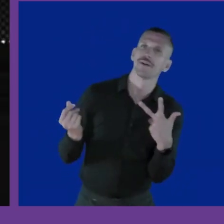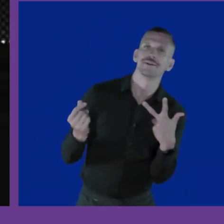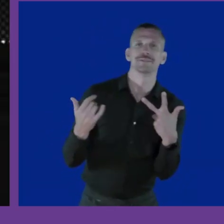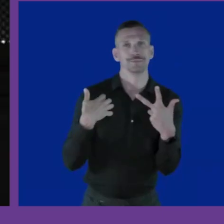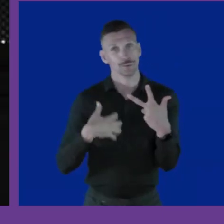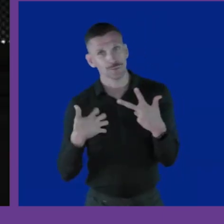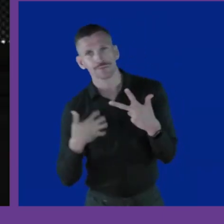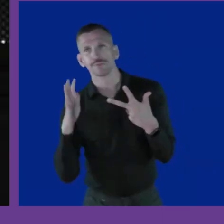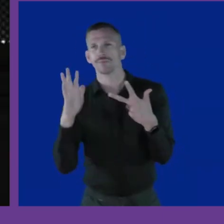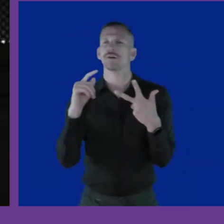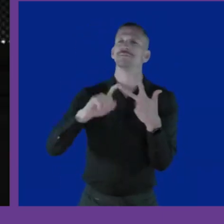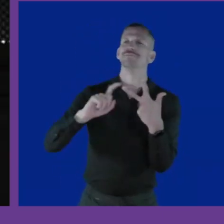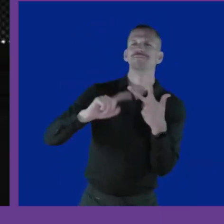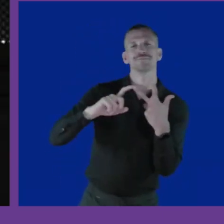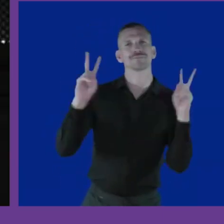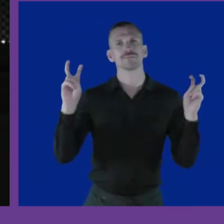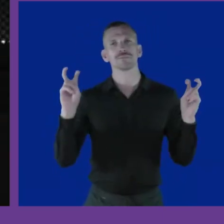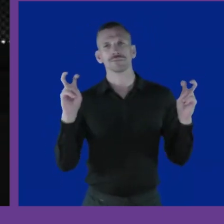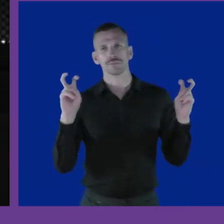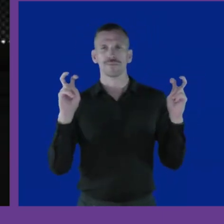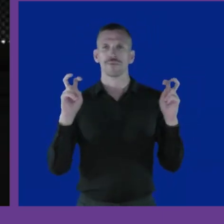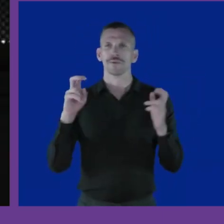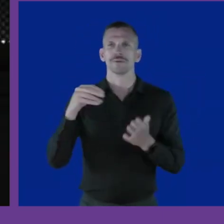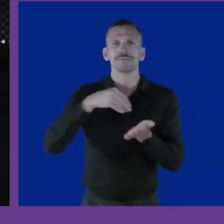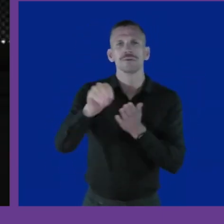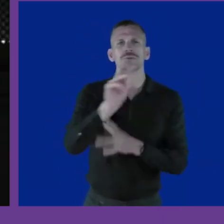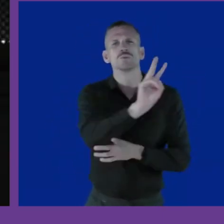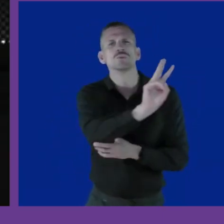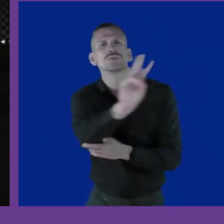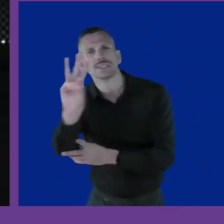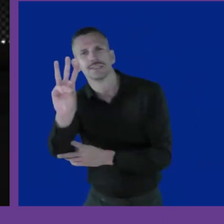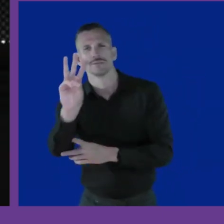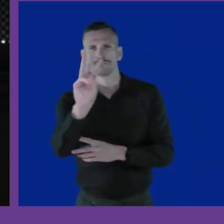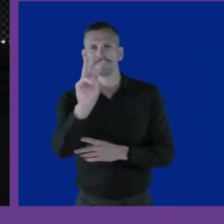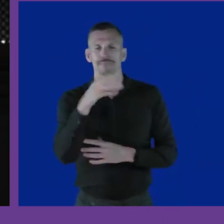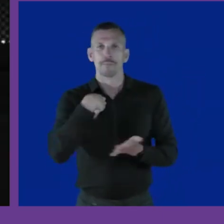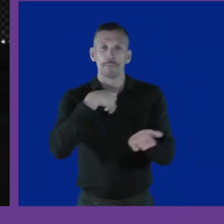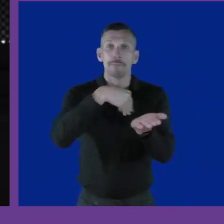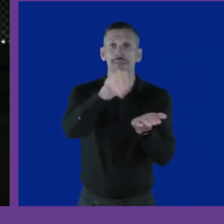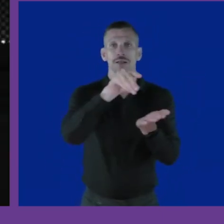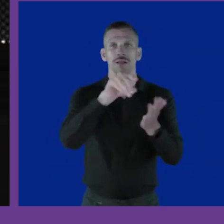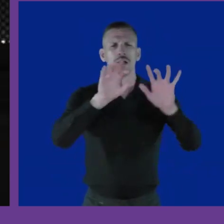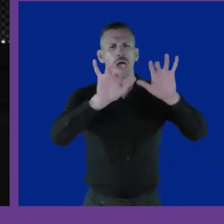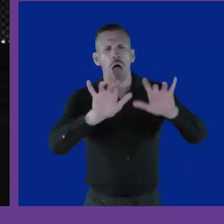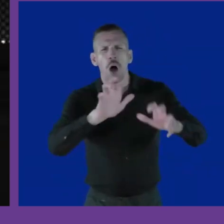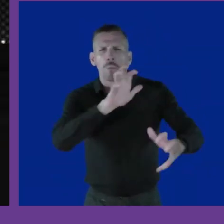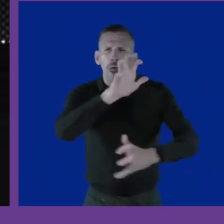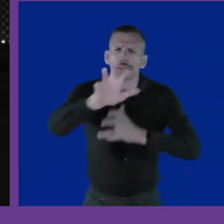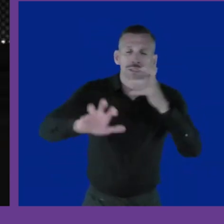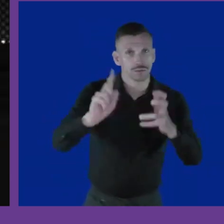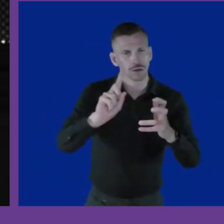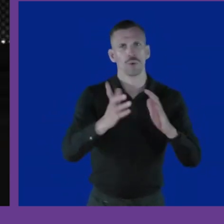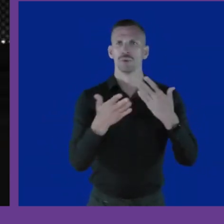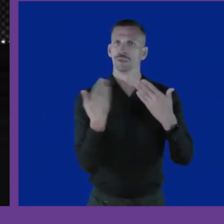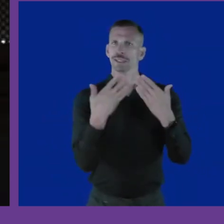facilitate payment solutions for online shopping. And one area of innovation that we like to promote and talk about